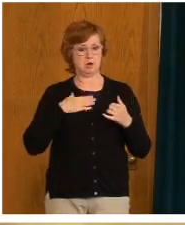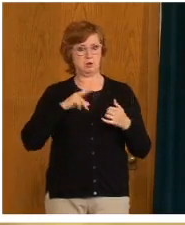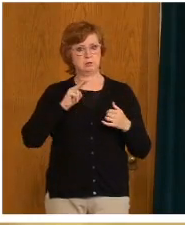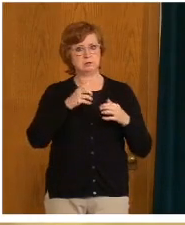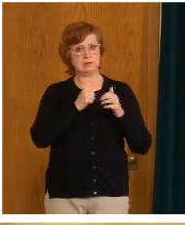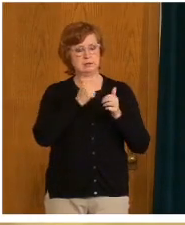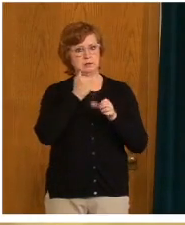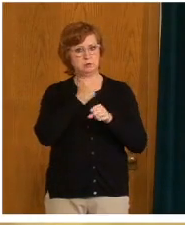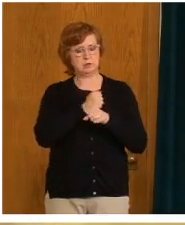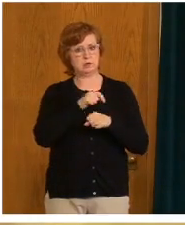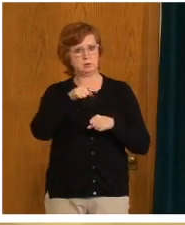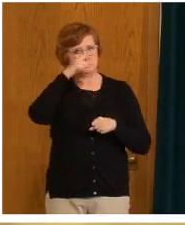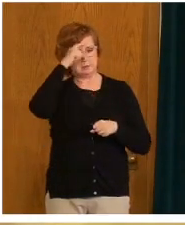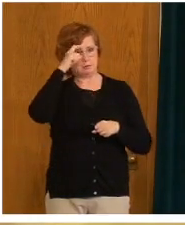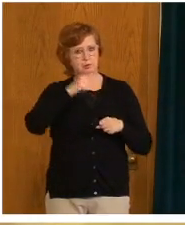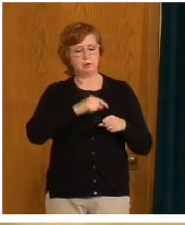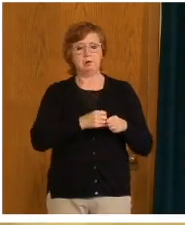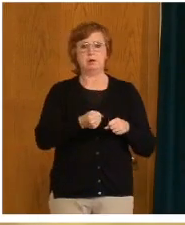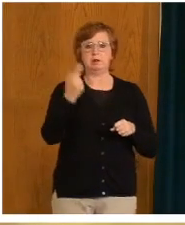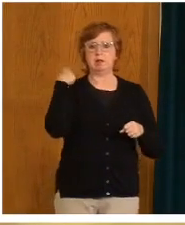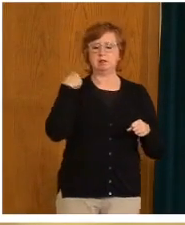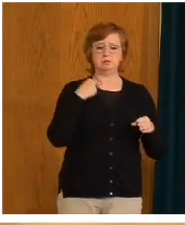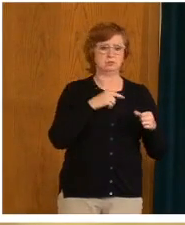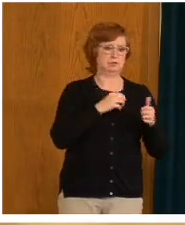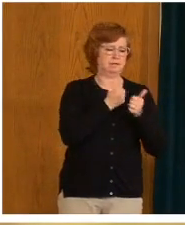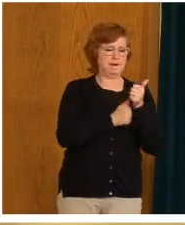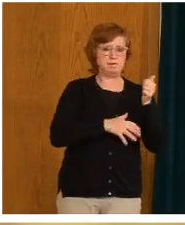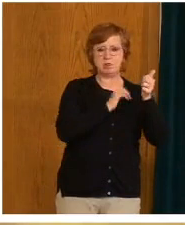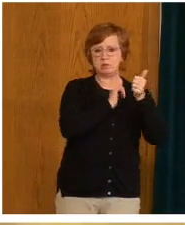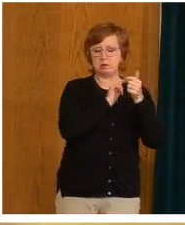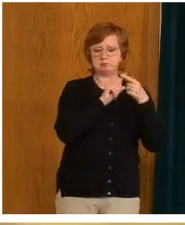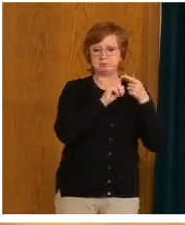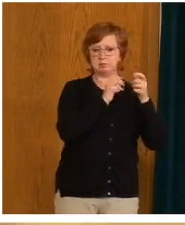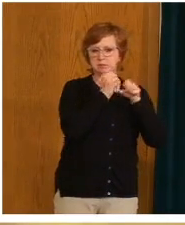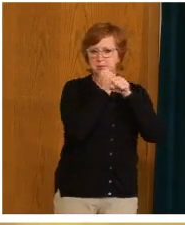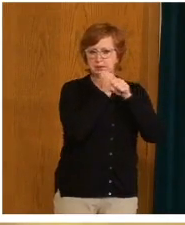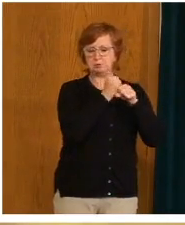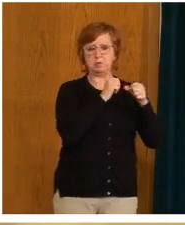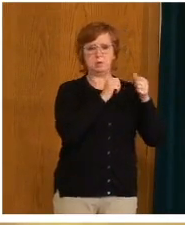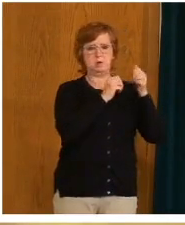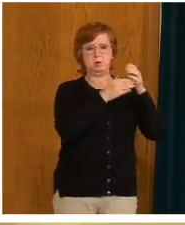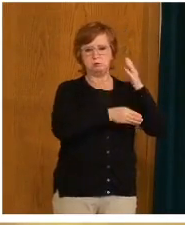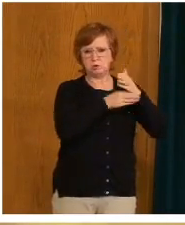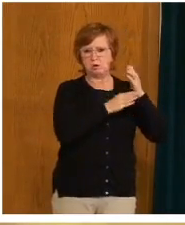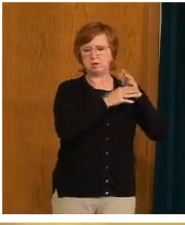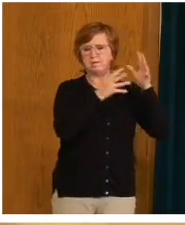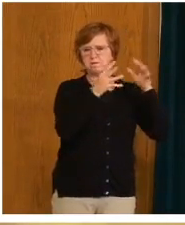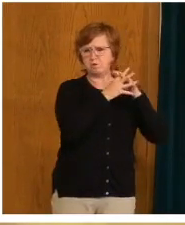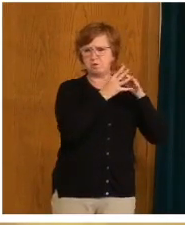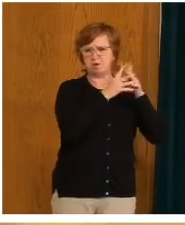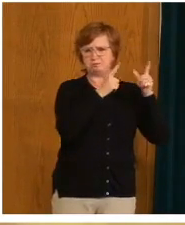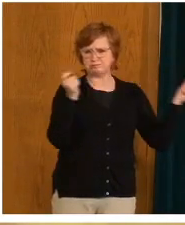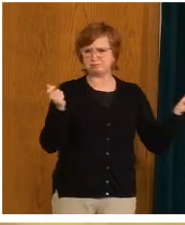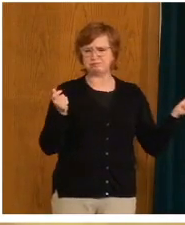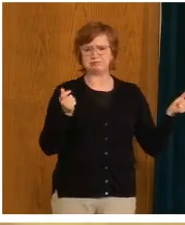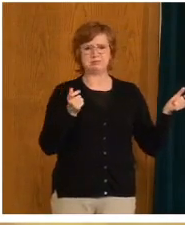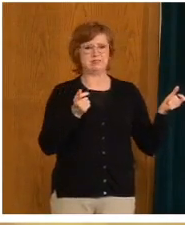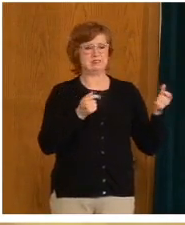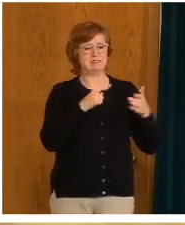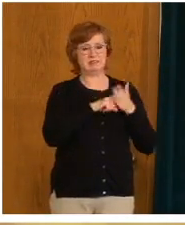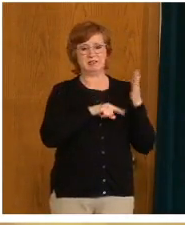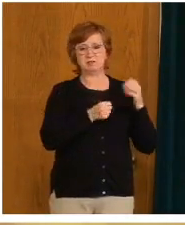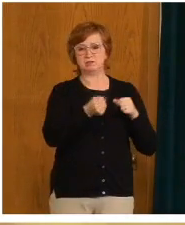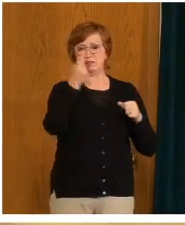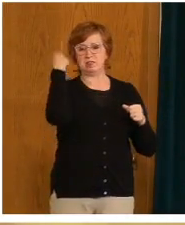play competitive sports, whether it be softball, soccer, football, whatever that might be. And we most certainly, it's among